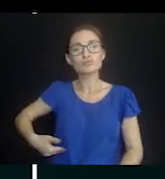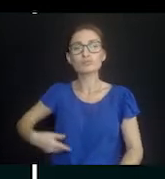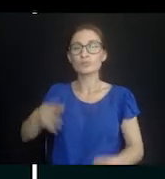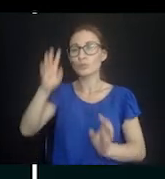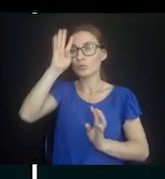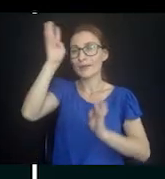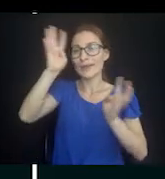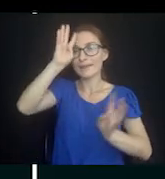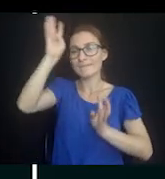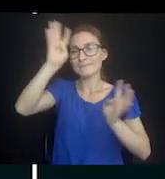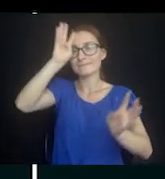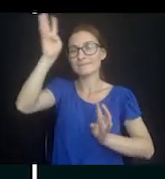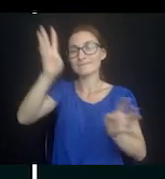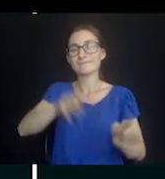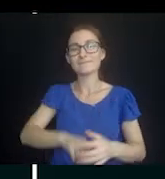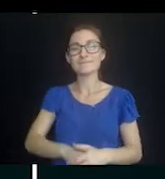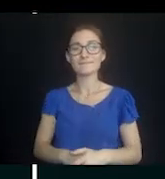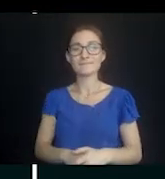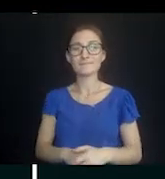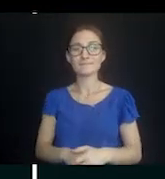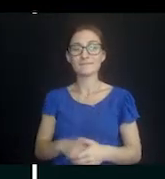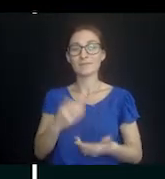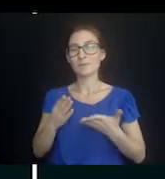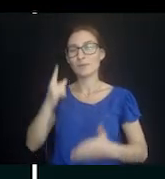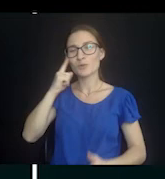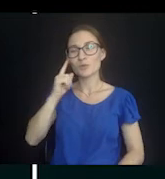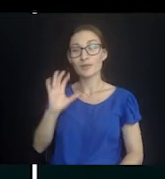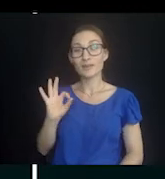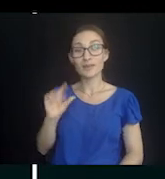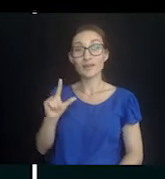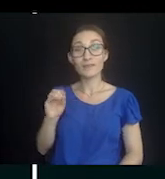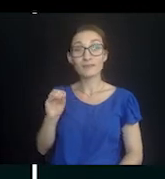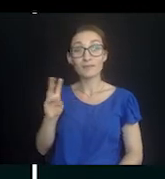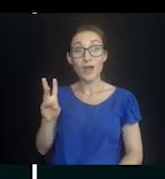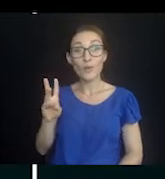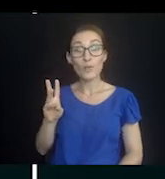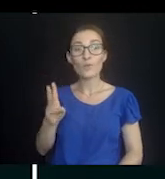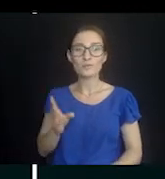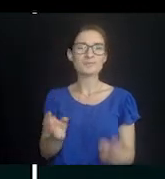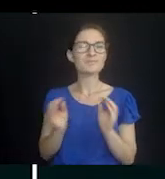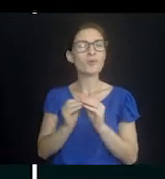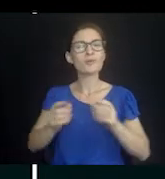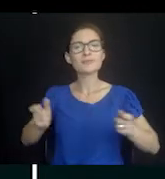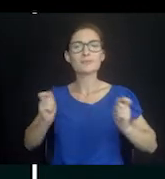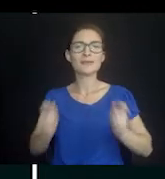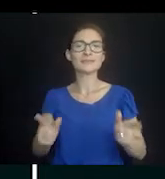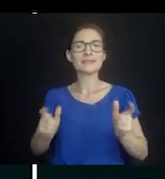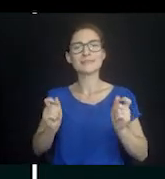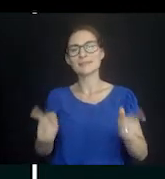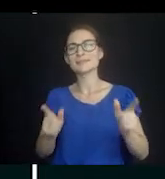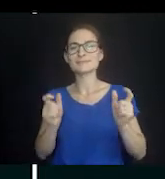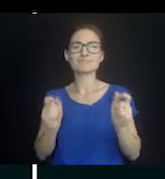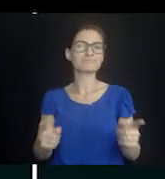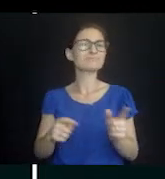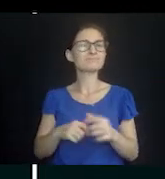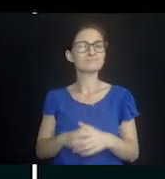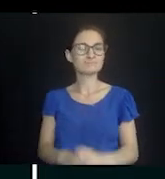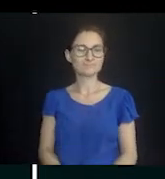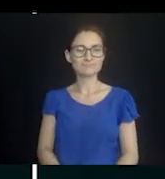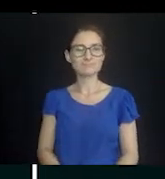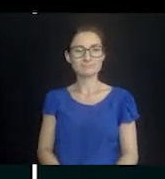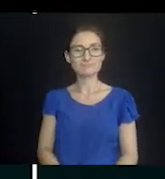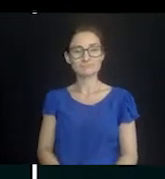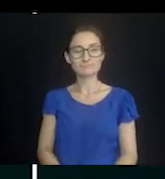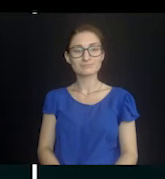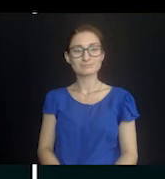expressive. You can also, it lets you be more intuitive and creative. And I don't know if you've heard of flow, but it